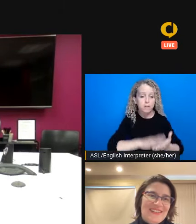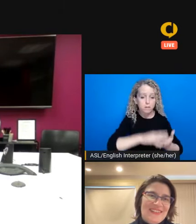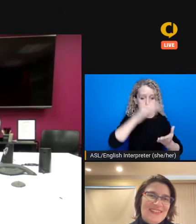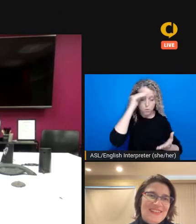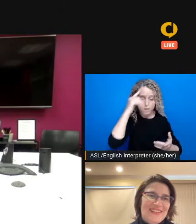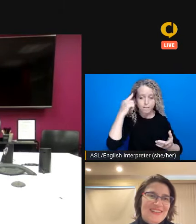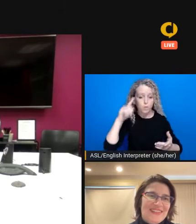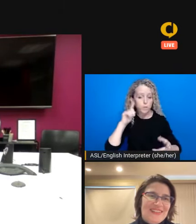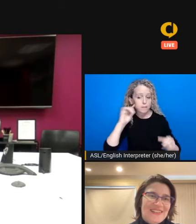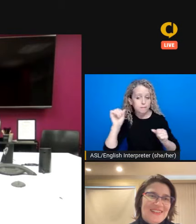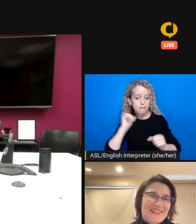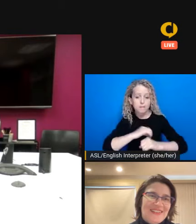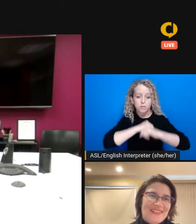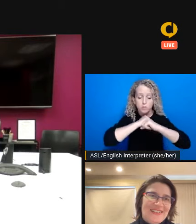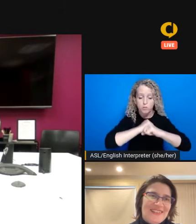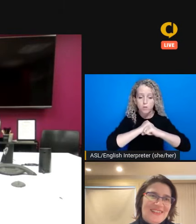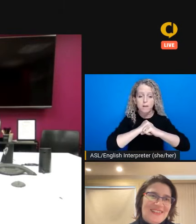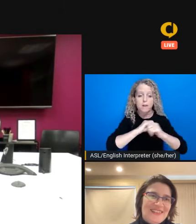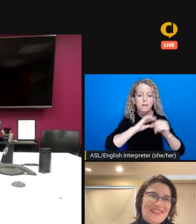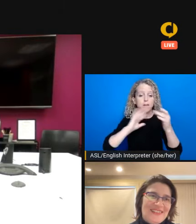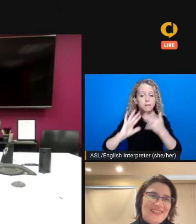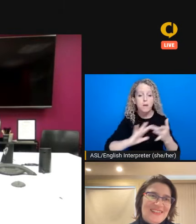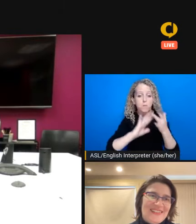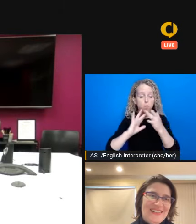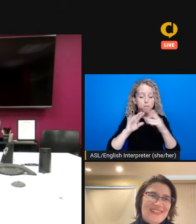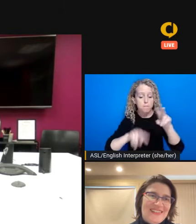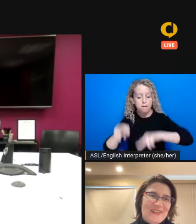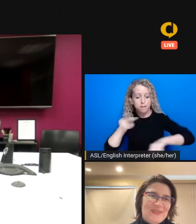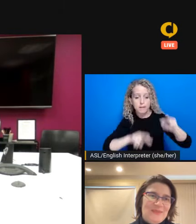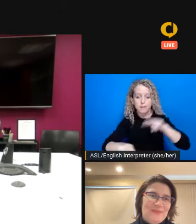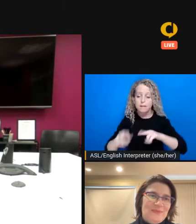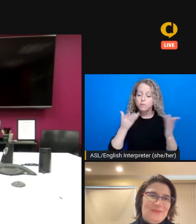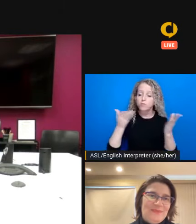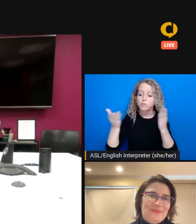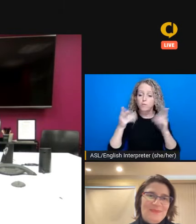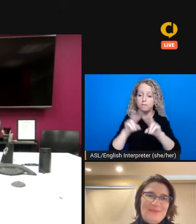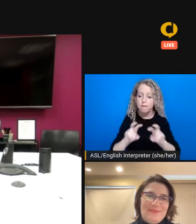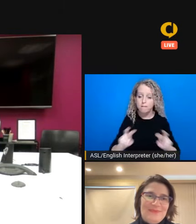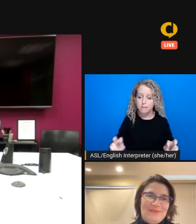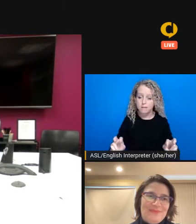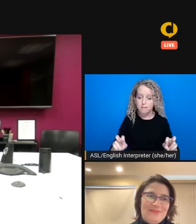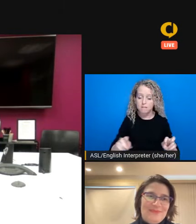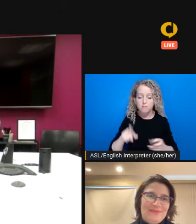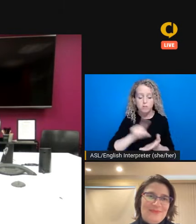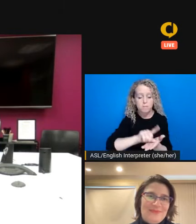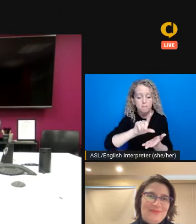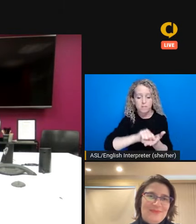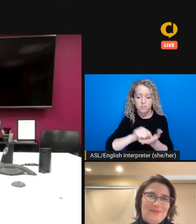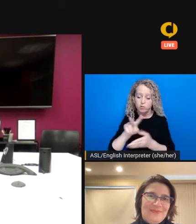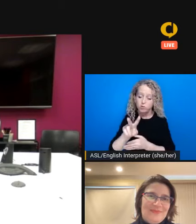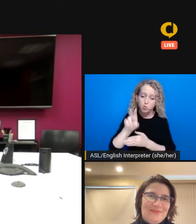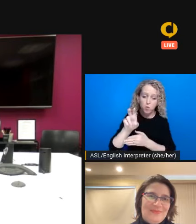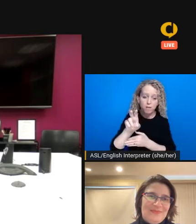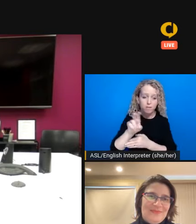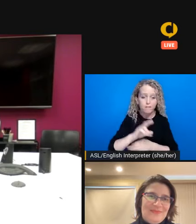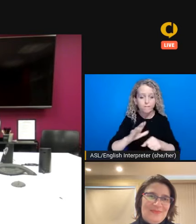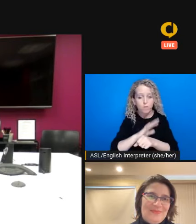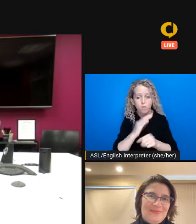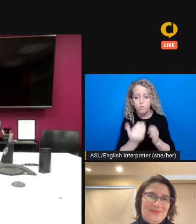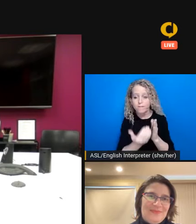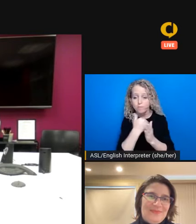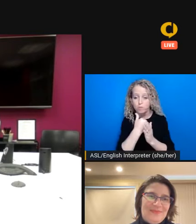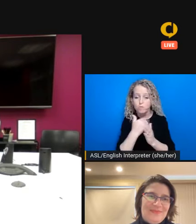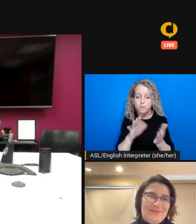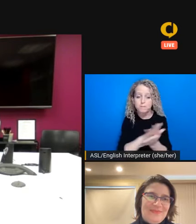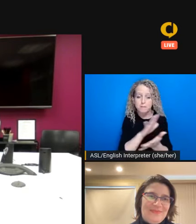cybersecurity, network monitoring, and service analysis. She has published over 200 fully reviewed papers and